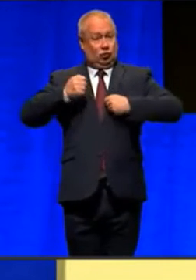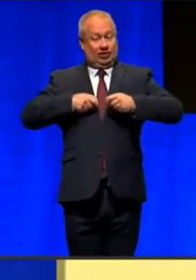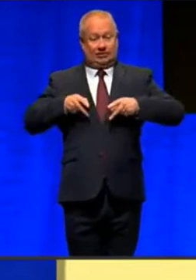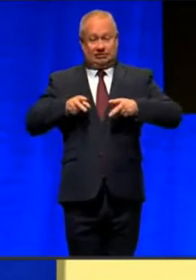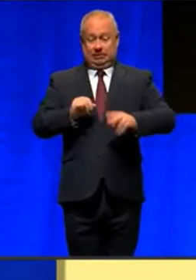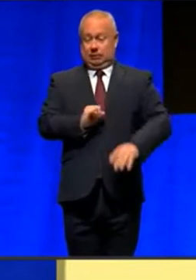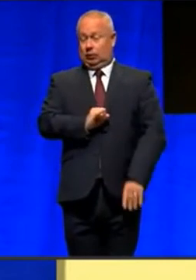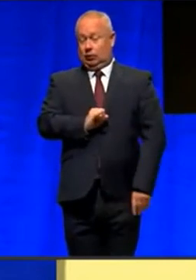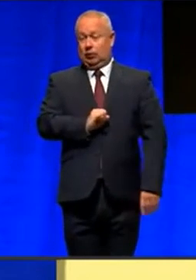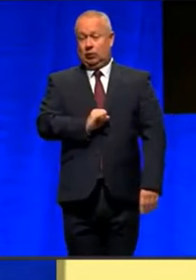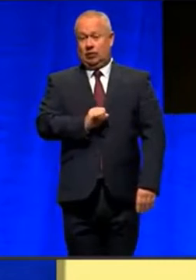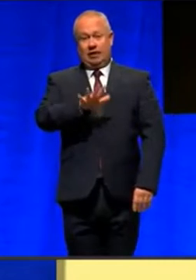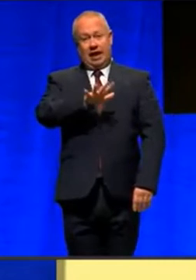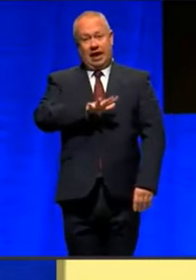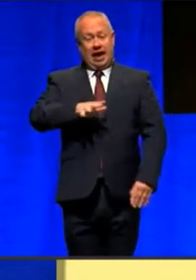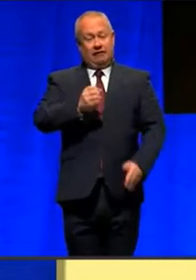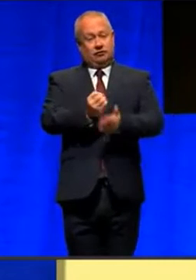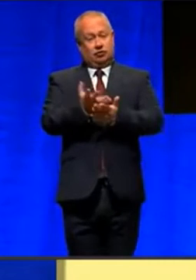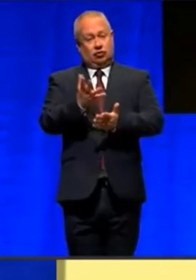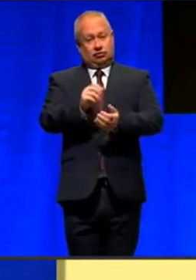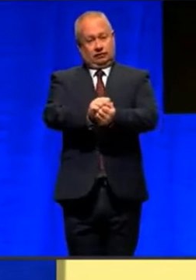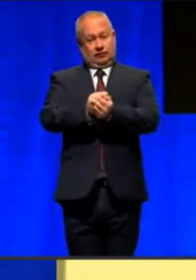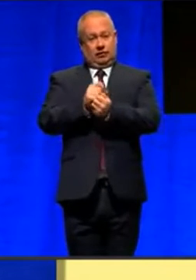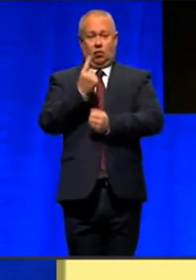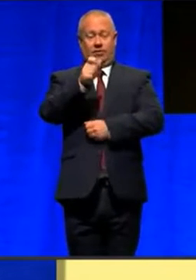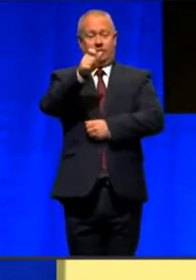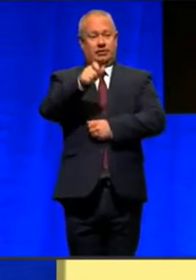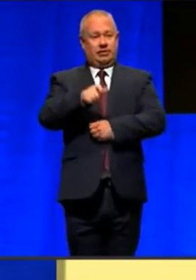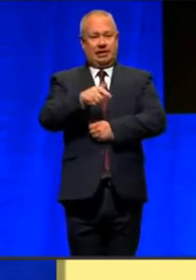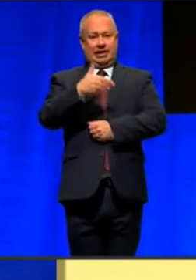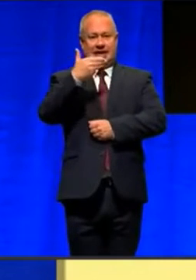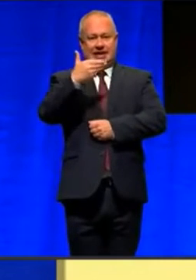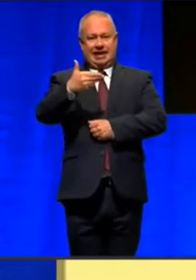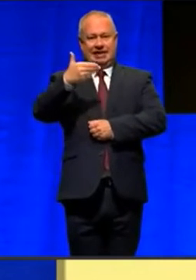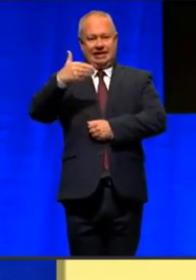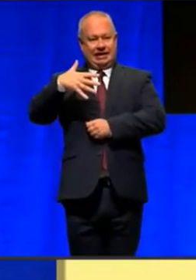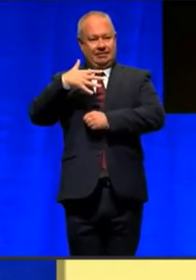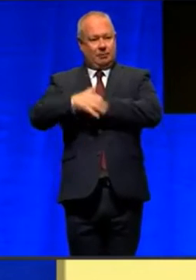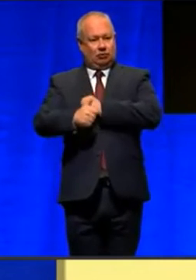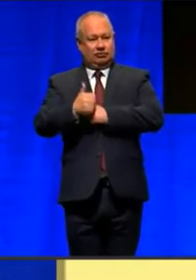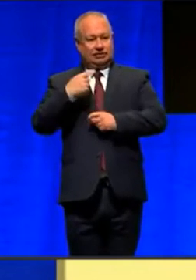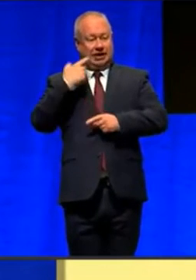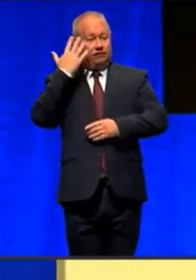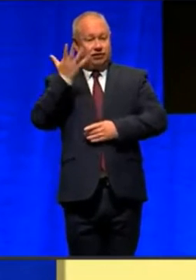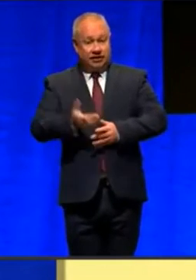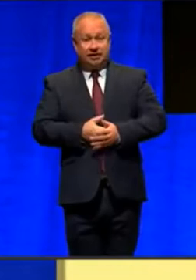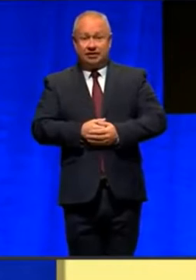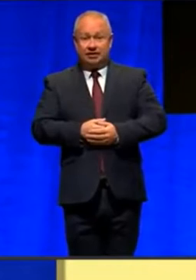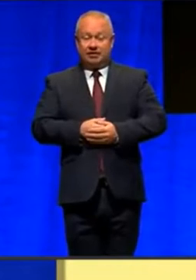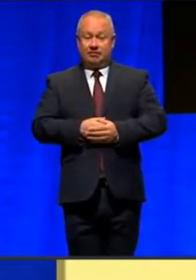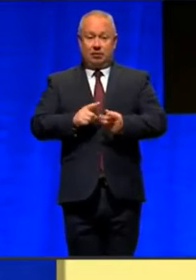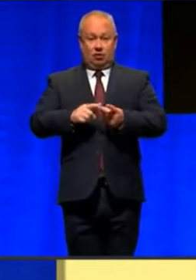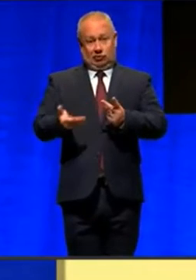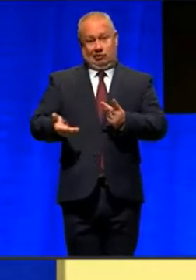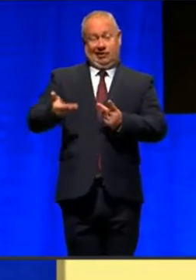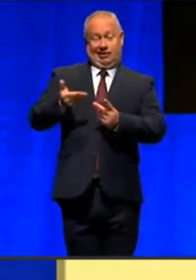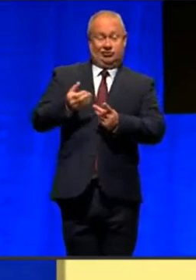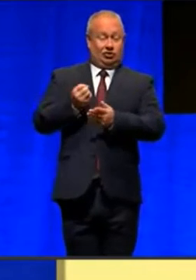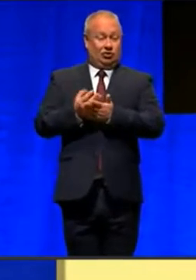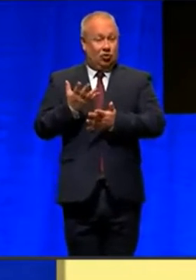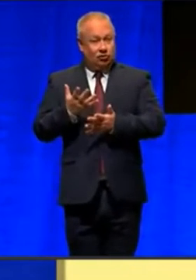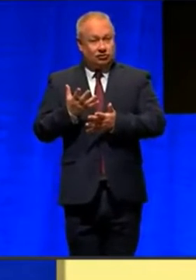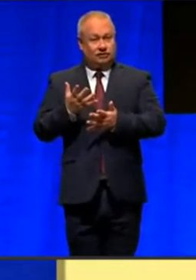Conference, the average cost of holding one person in detention is £99 per day. That doesn't include all the costs of the immigration